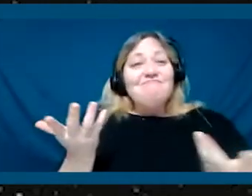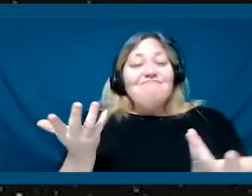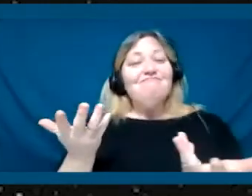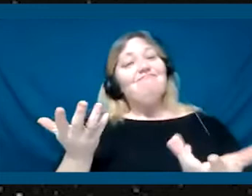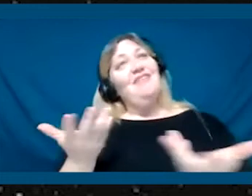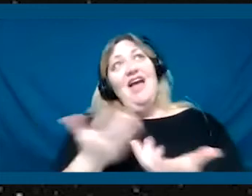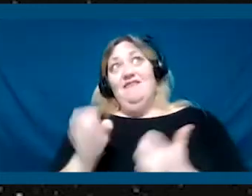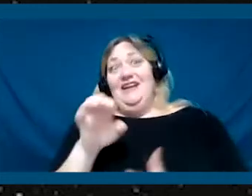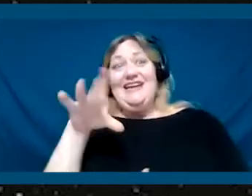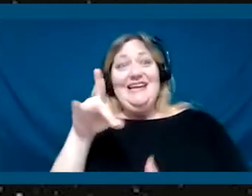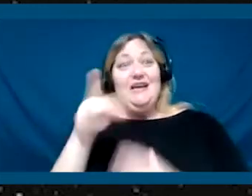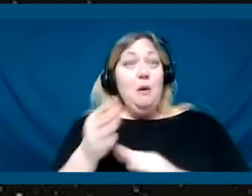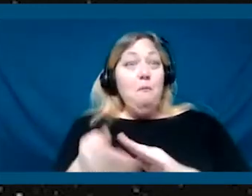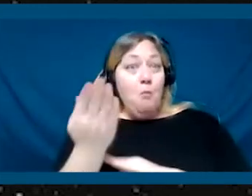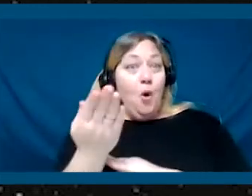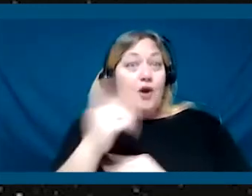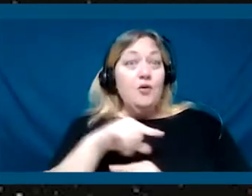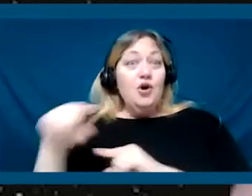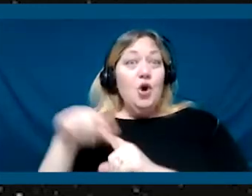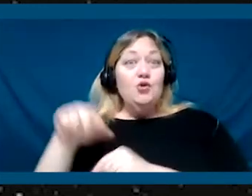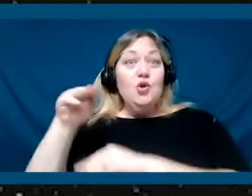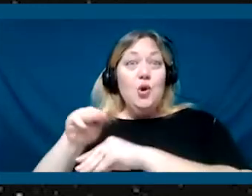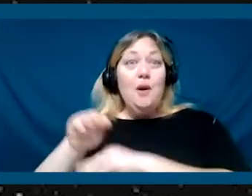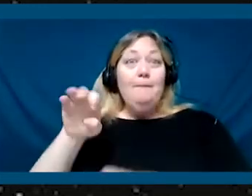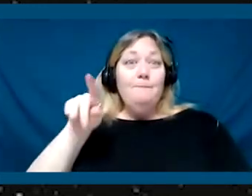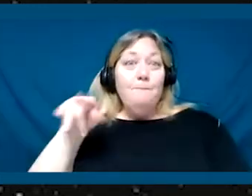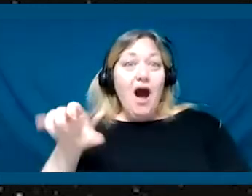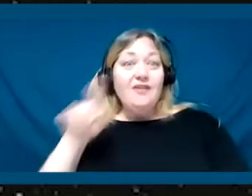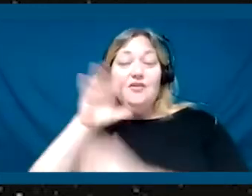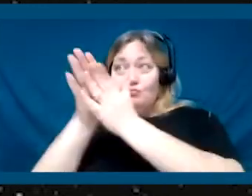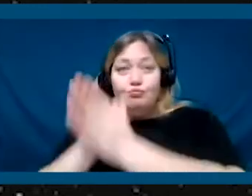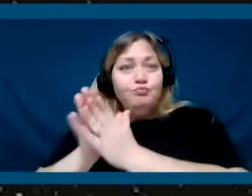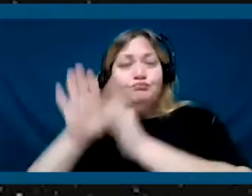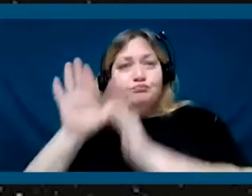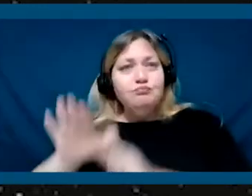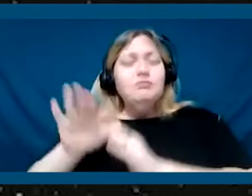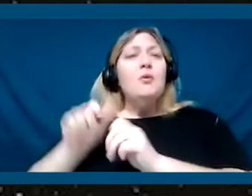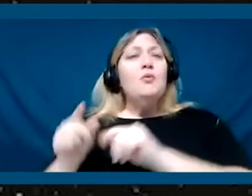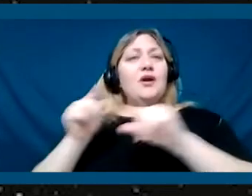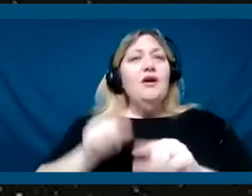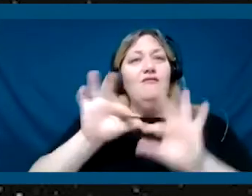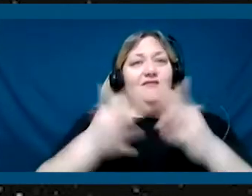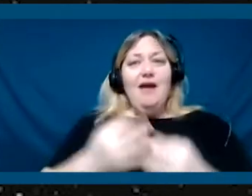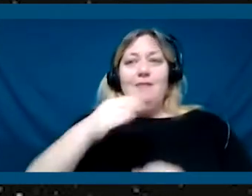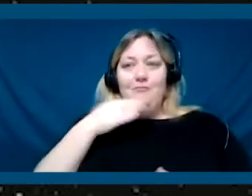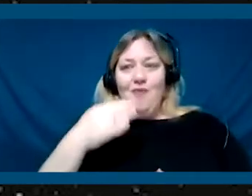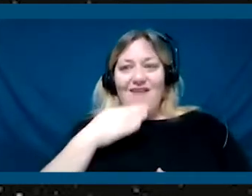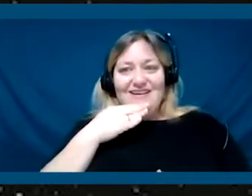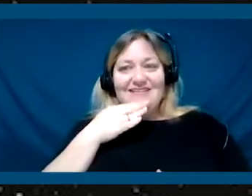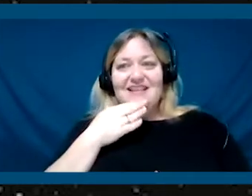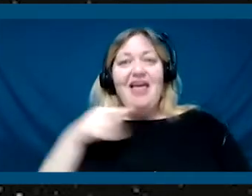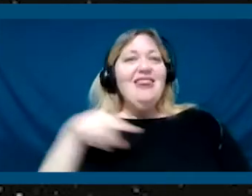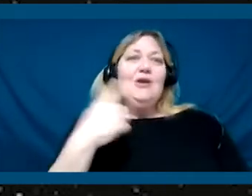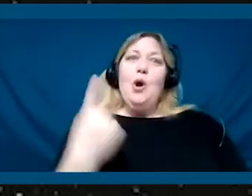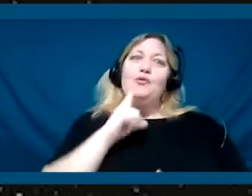Eid morning, we go to the mosque, the masjid for prayers, and after we go for family breakfast. So that's always been